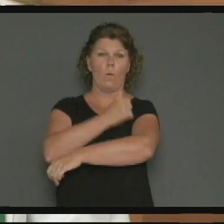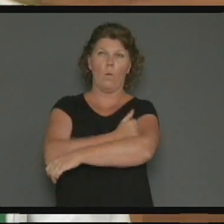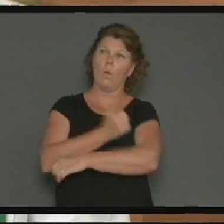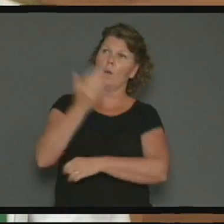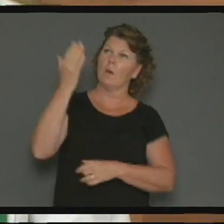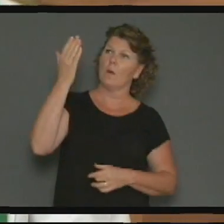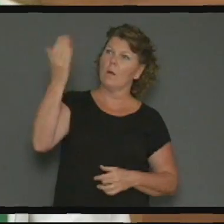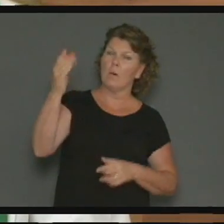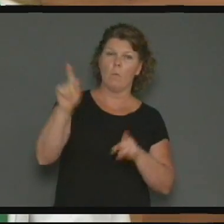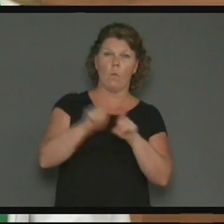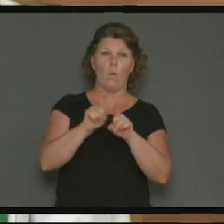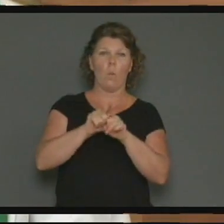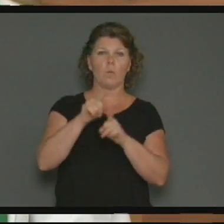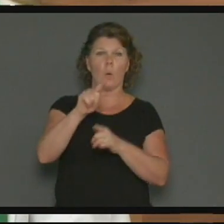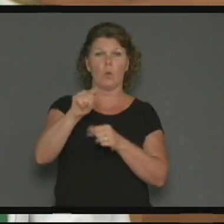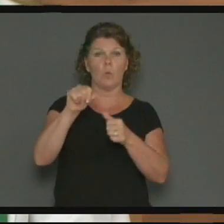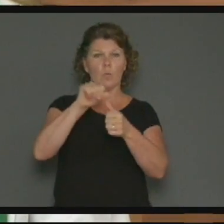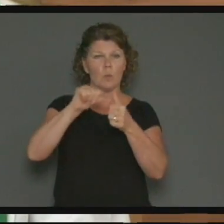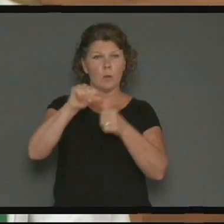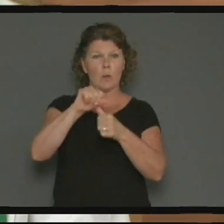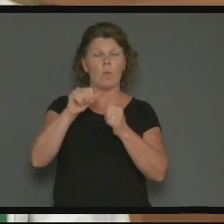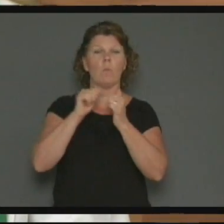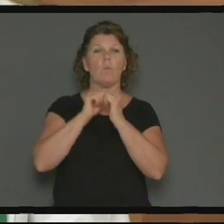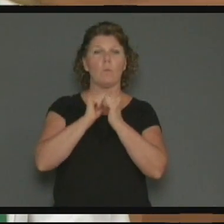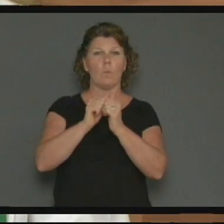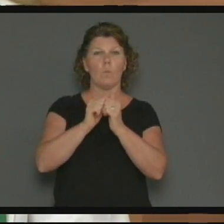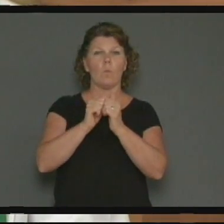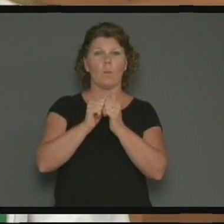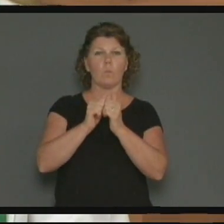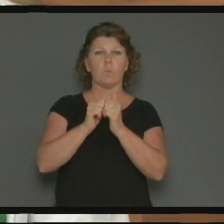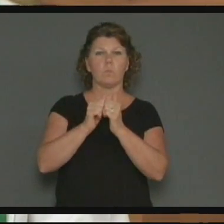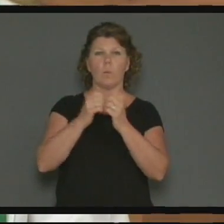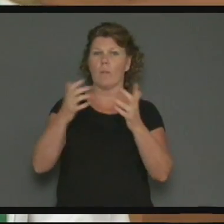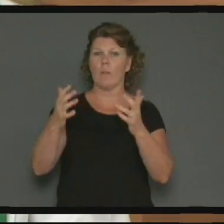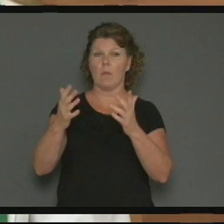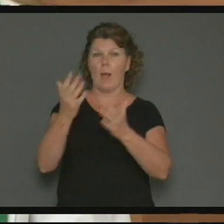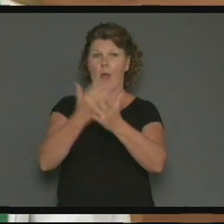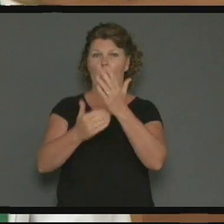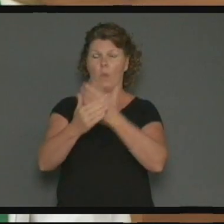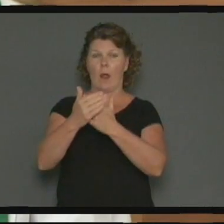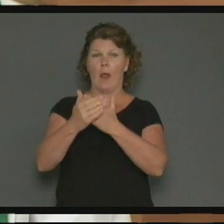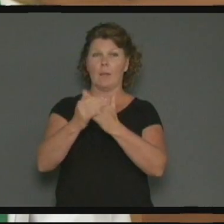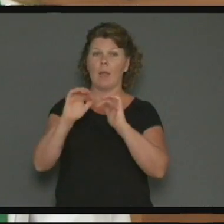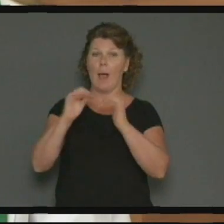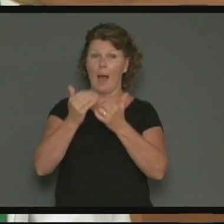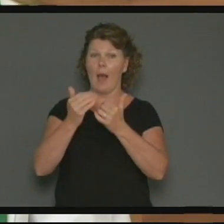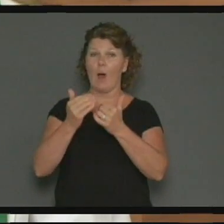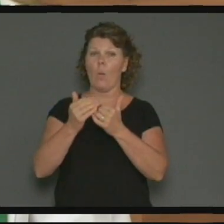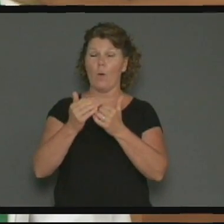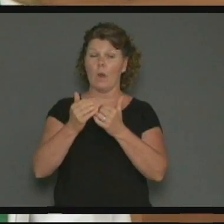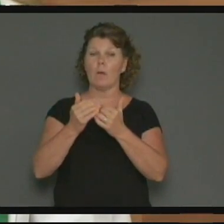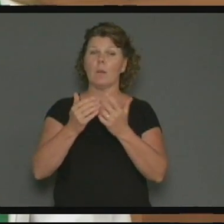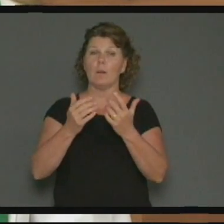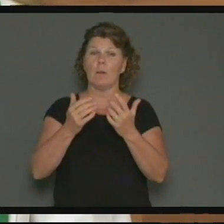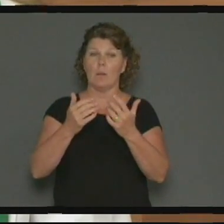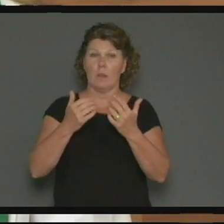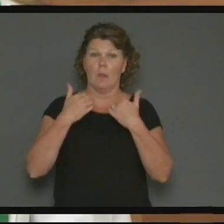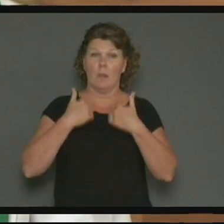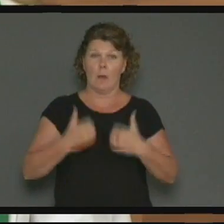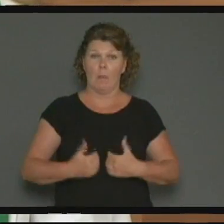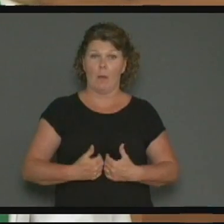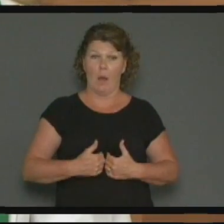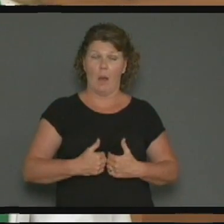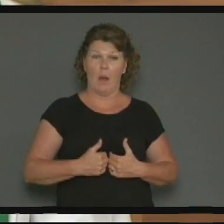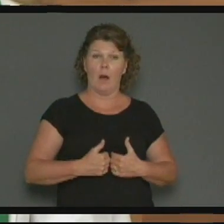him also you were circumcised with a circumcision made without hands, by putting off the body of the flesh, by